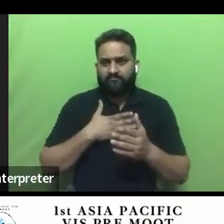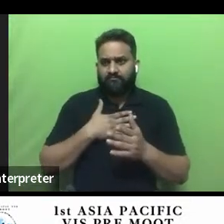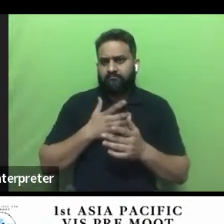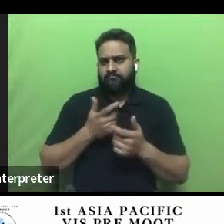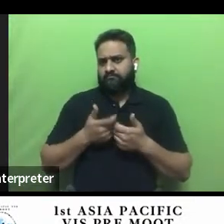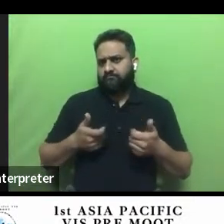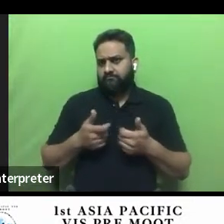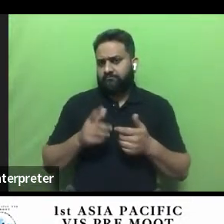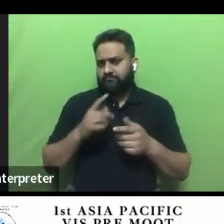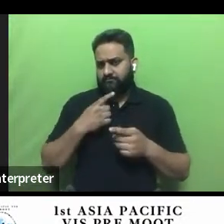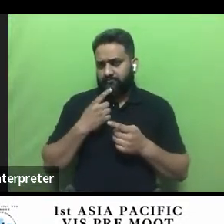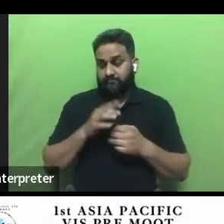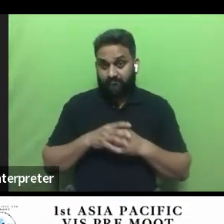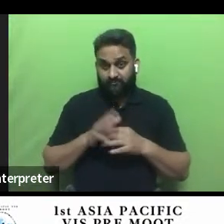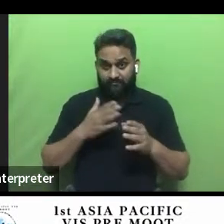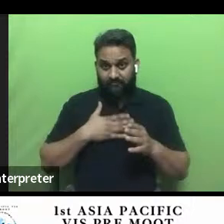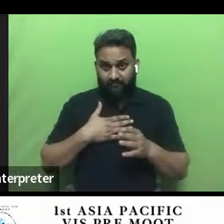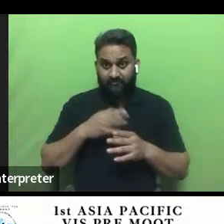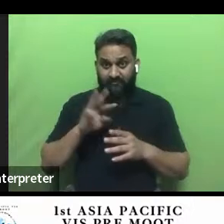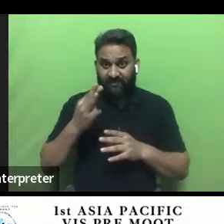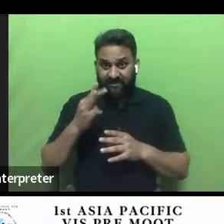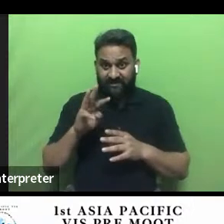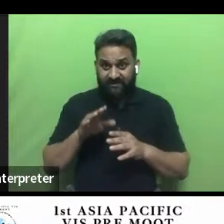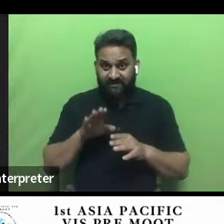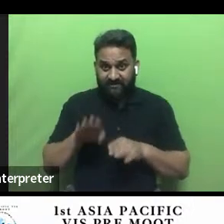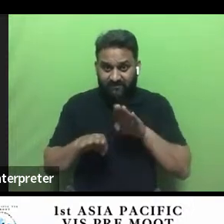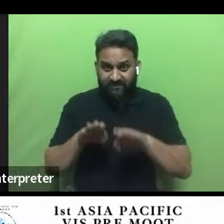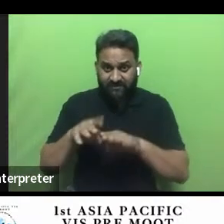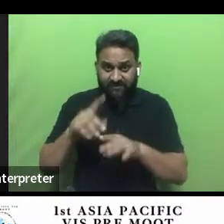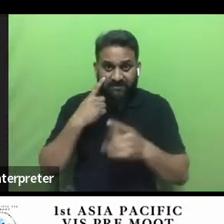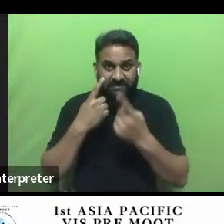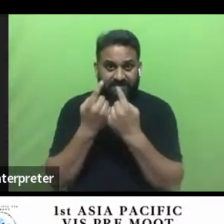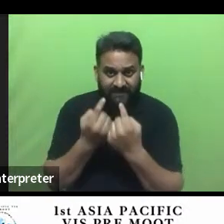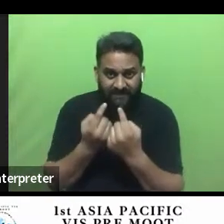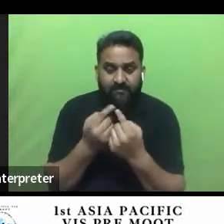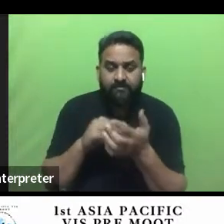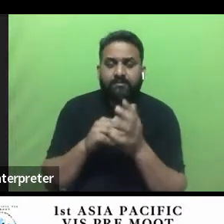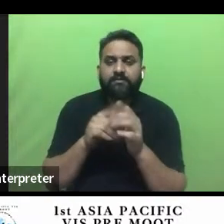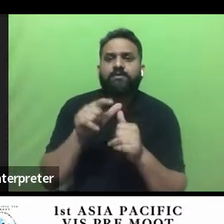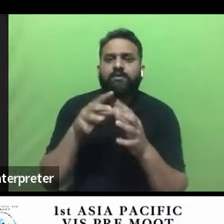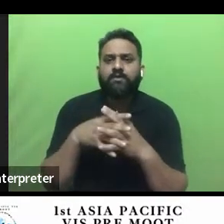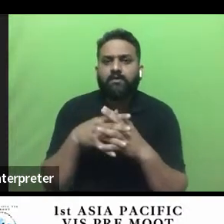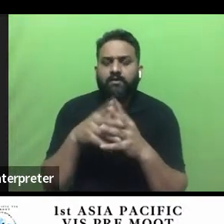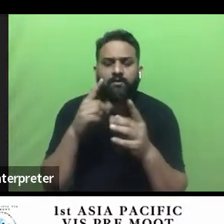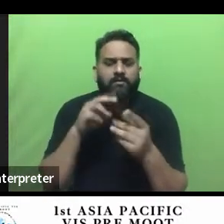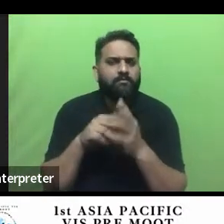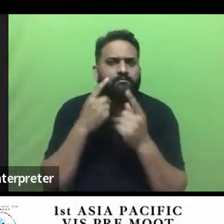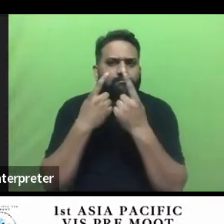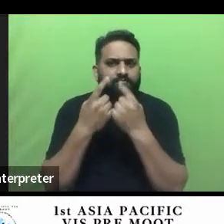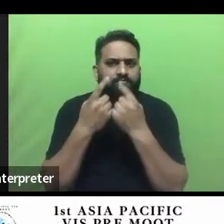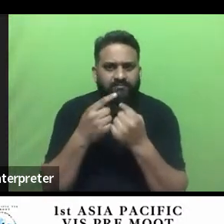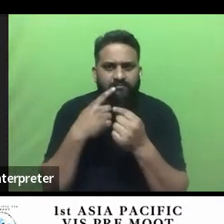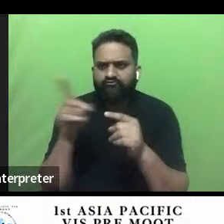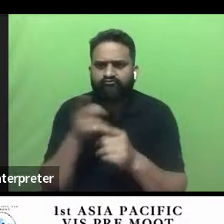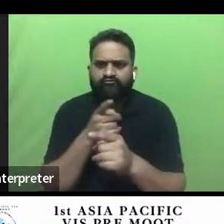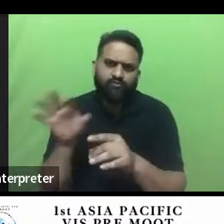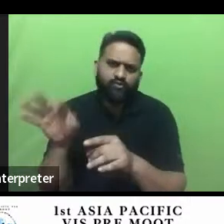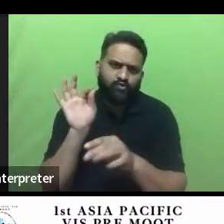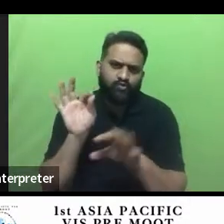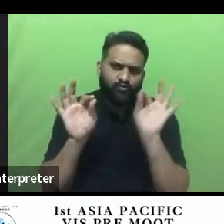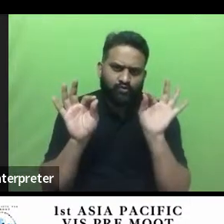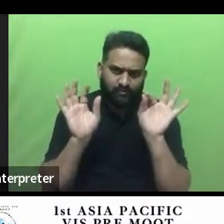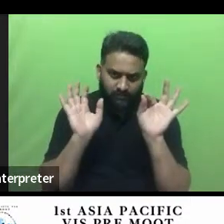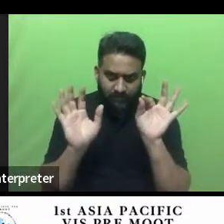that under this 3-step test, the law of Mediterranean was the implied choice of the parties, thereby satisfying